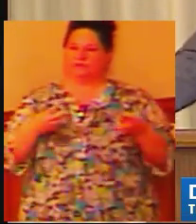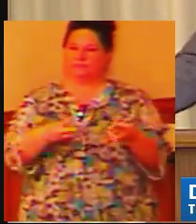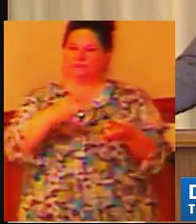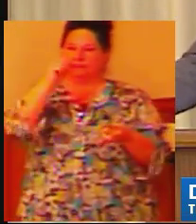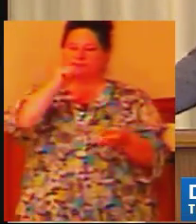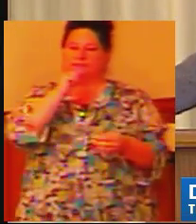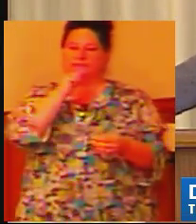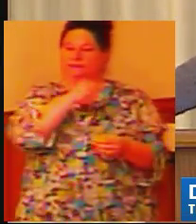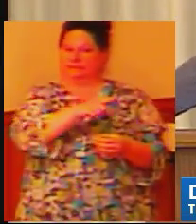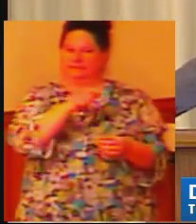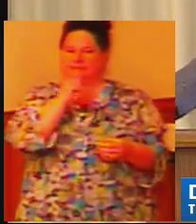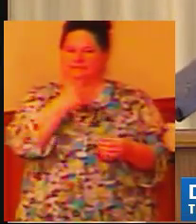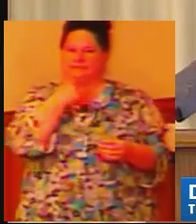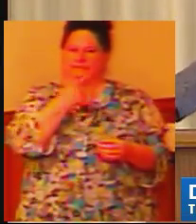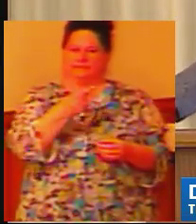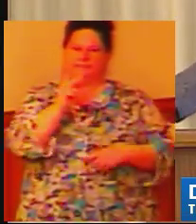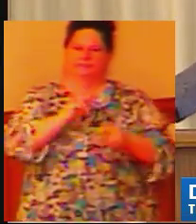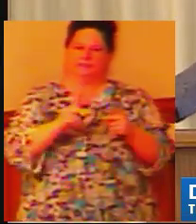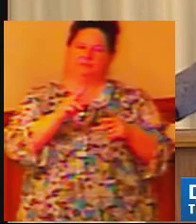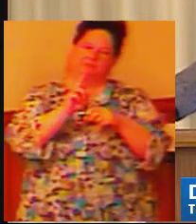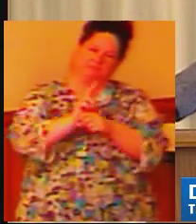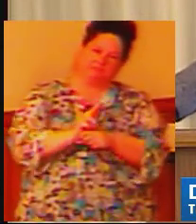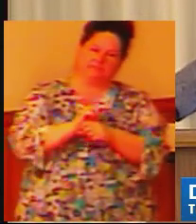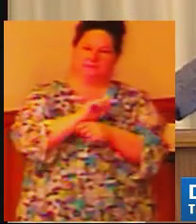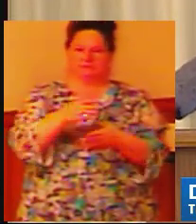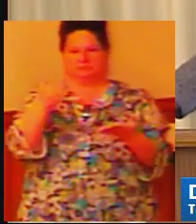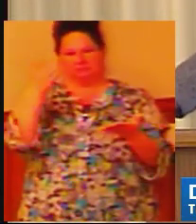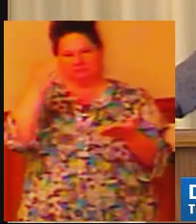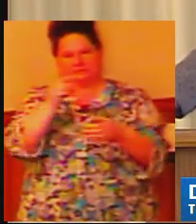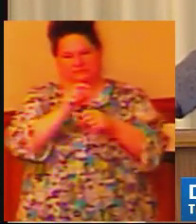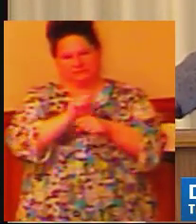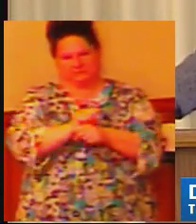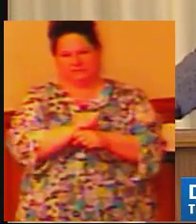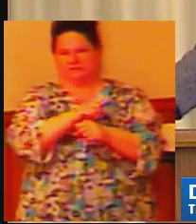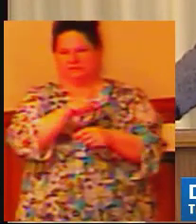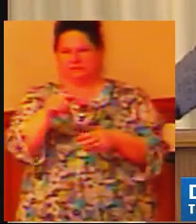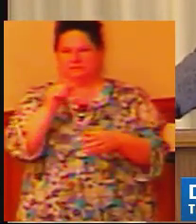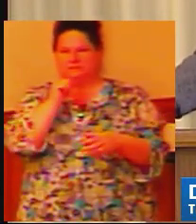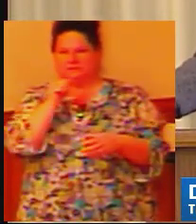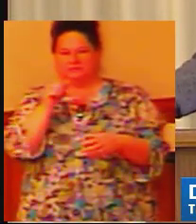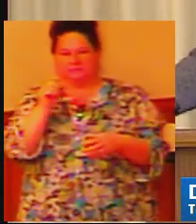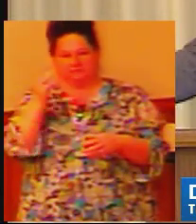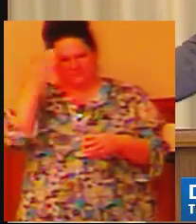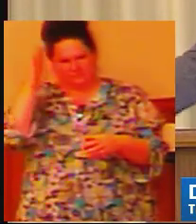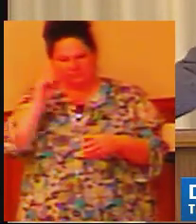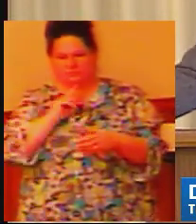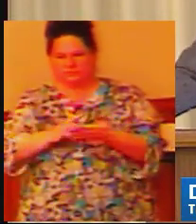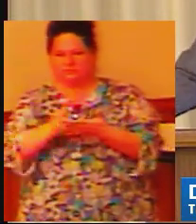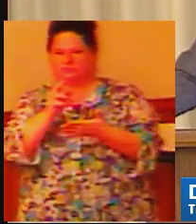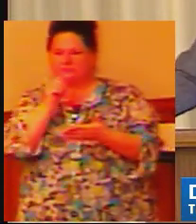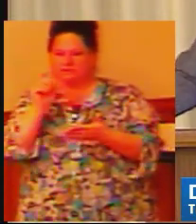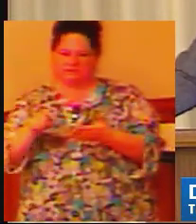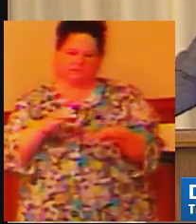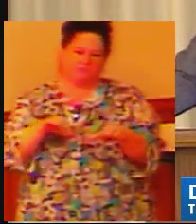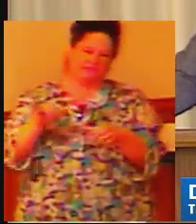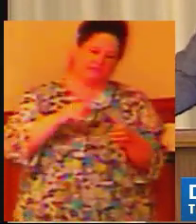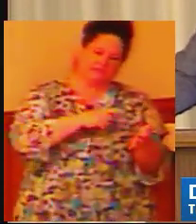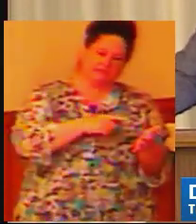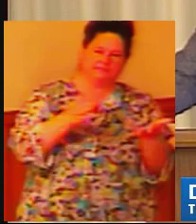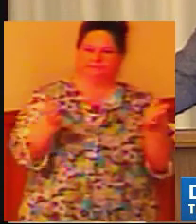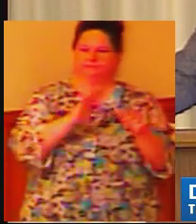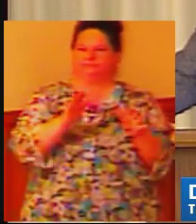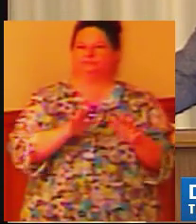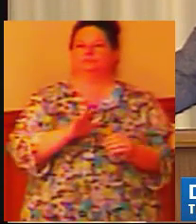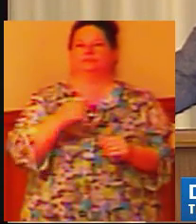people, it's relative, you know, we won't know the truth. You don't have to do this, you don't have to do that. We also read in